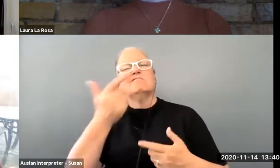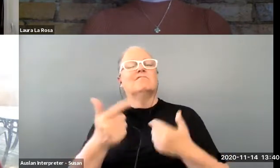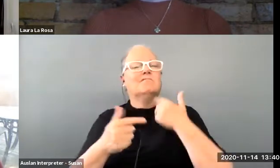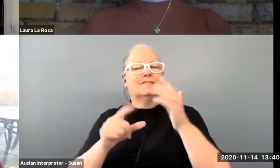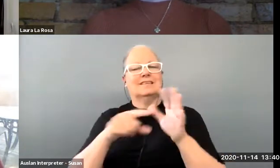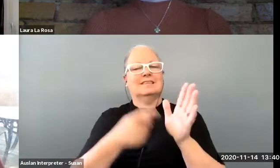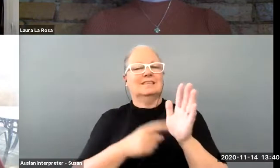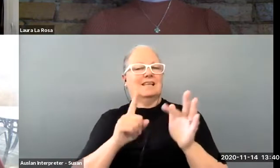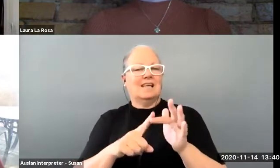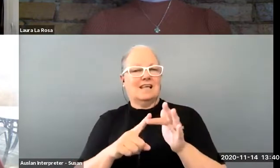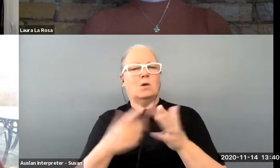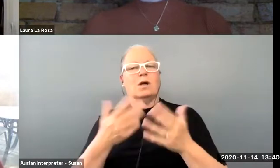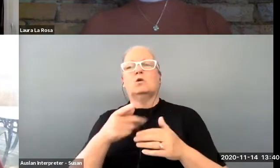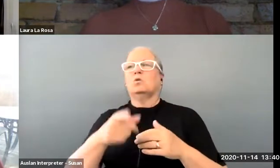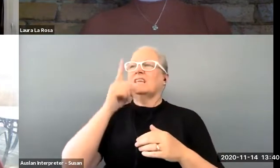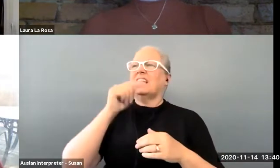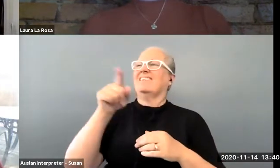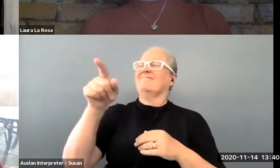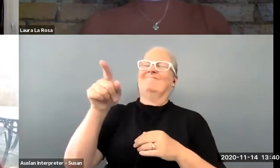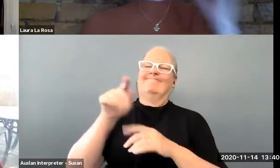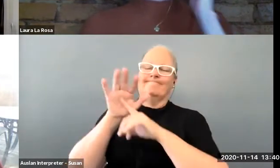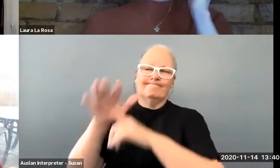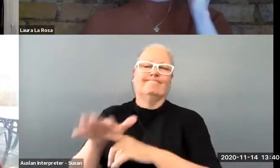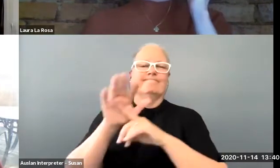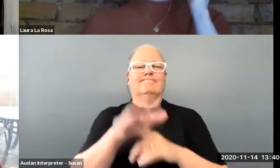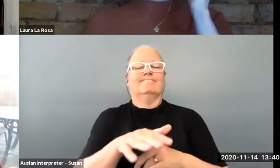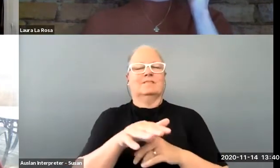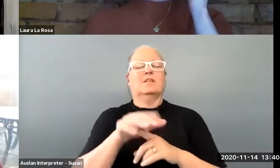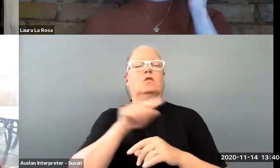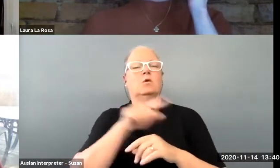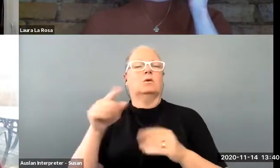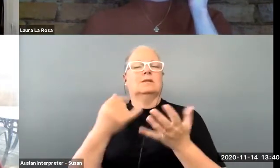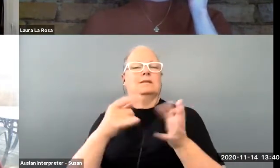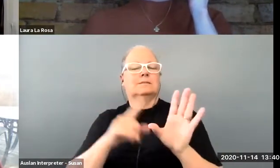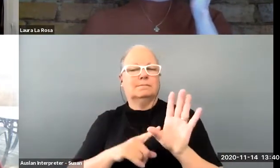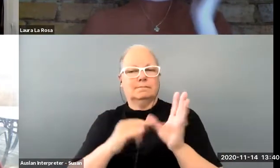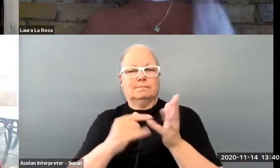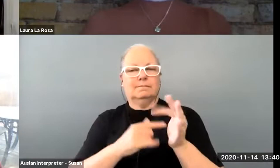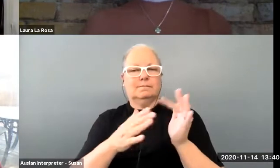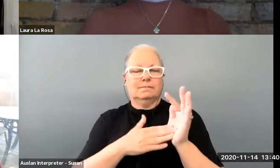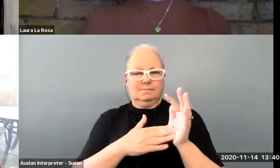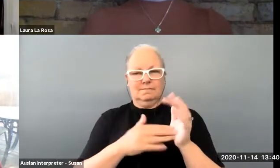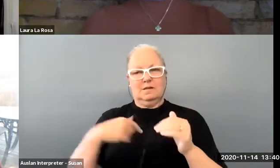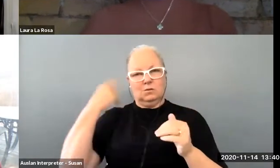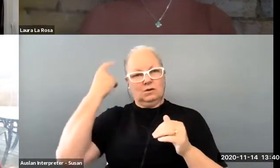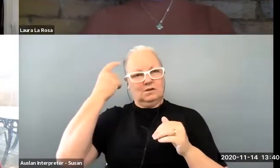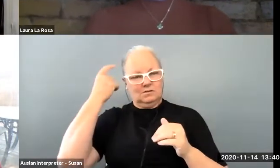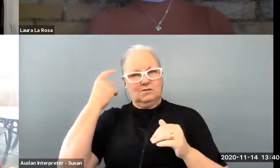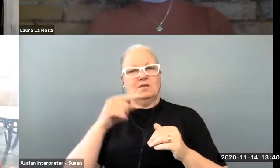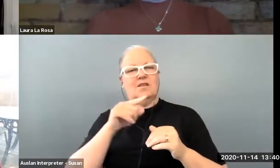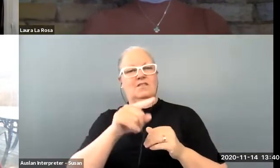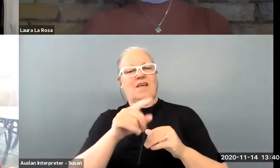interrogate oppressive systems. I would like to know, where does self-care sit within your writing practices?